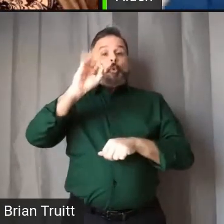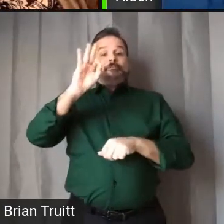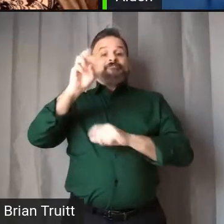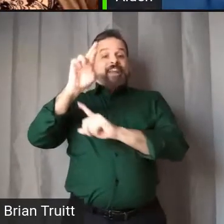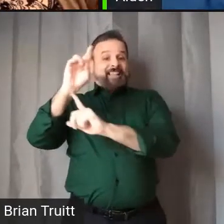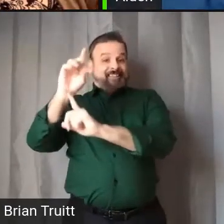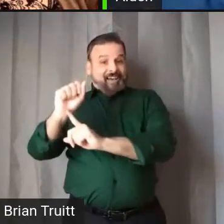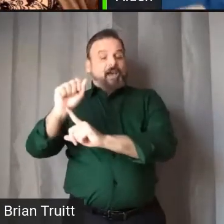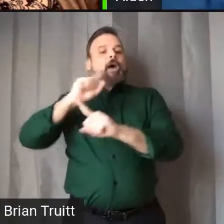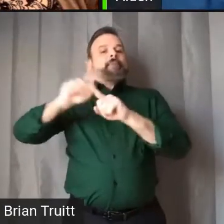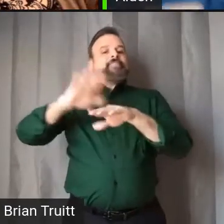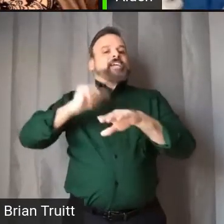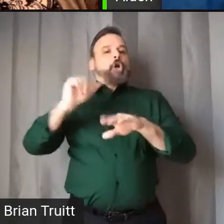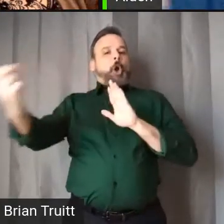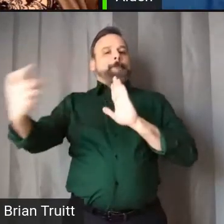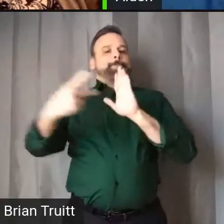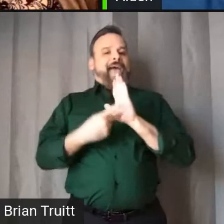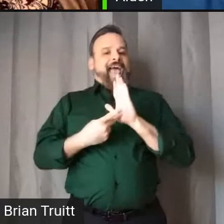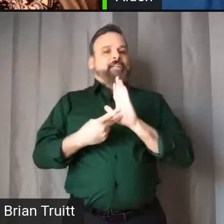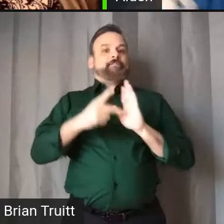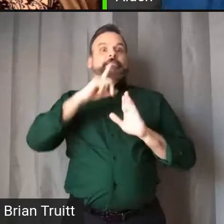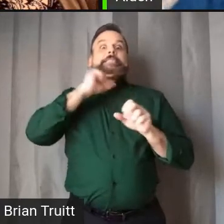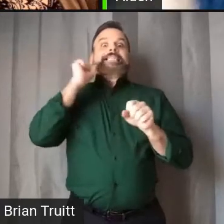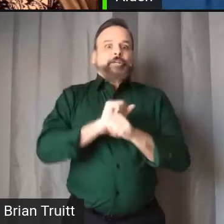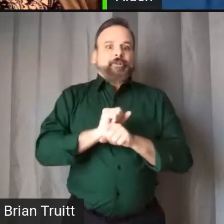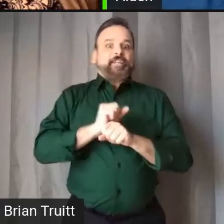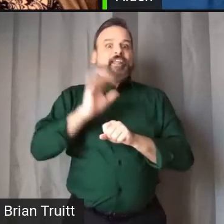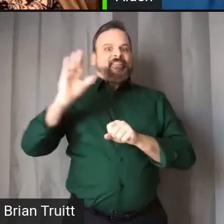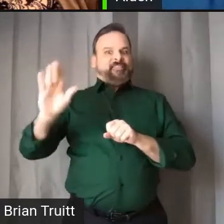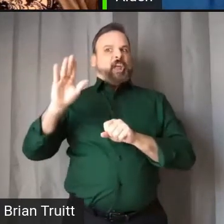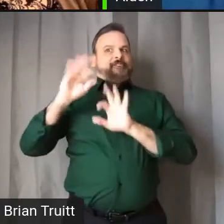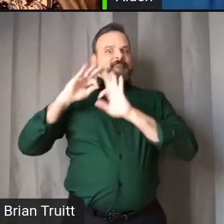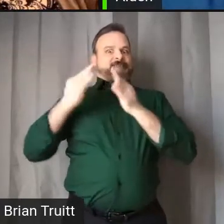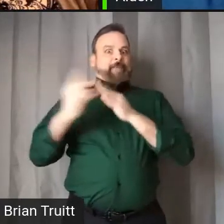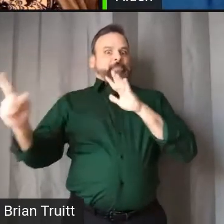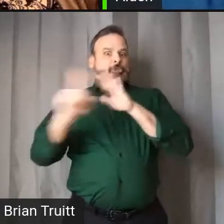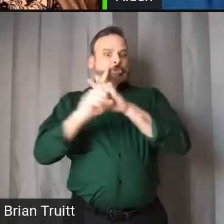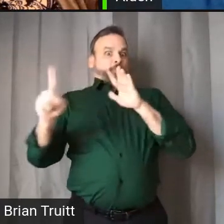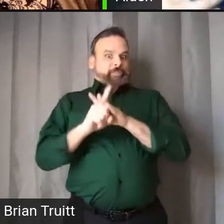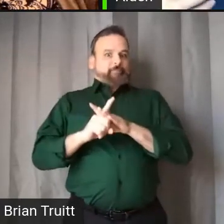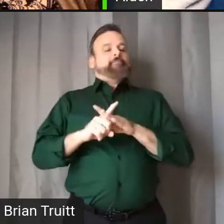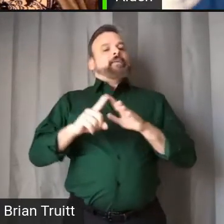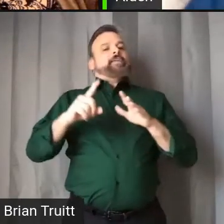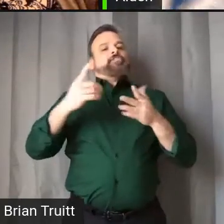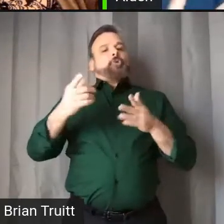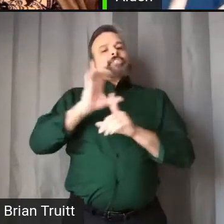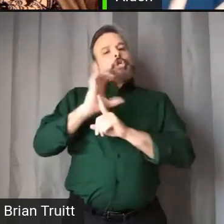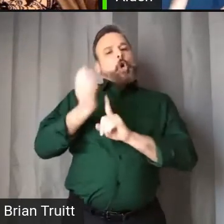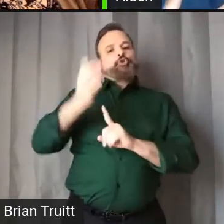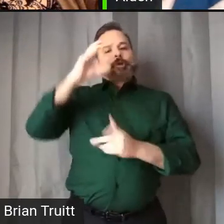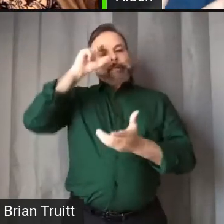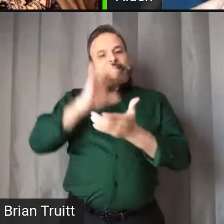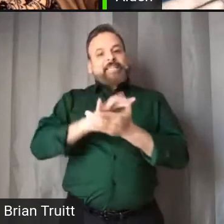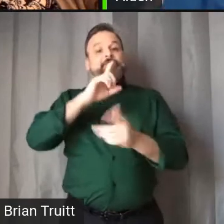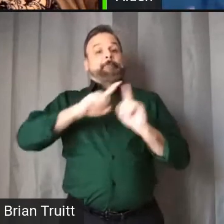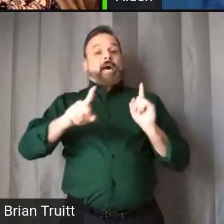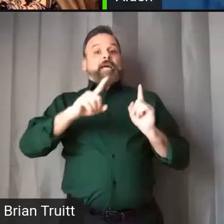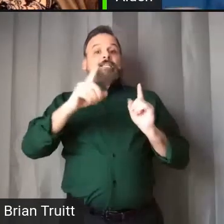It's the same cultural traditions and beliefs, but just played out in a way that's very literal